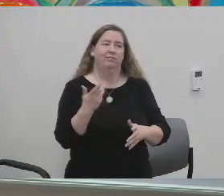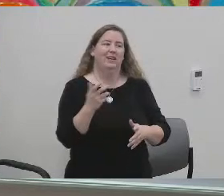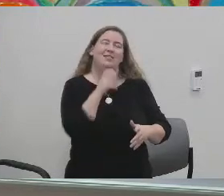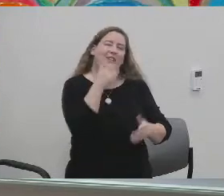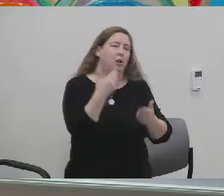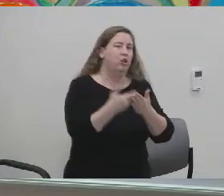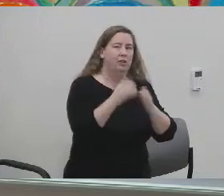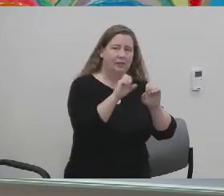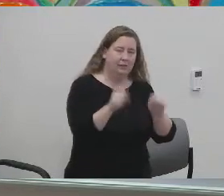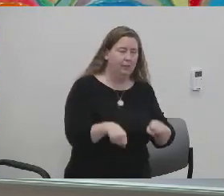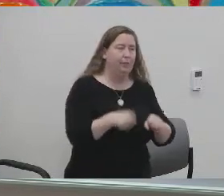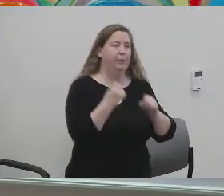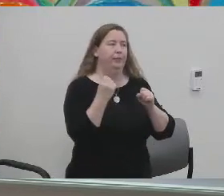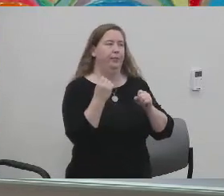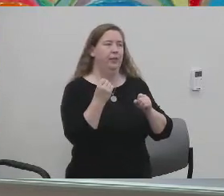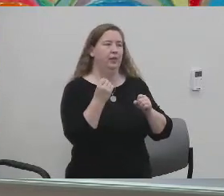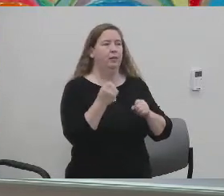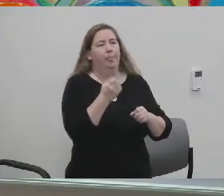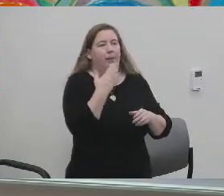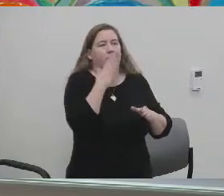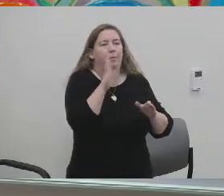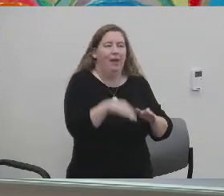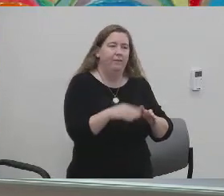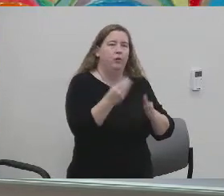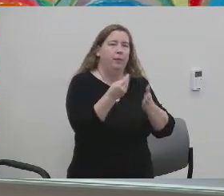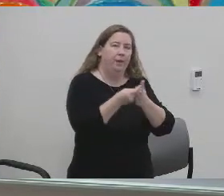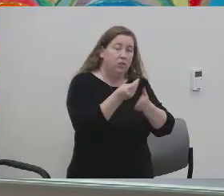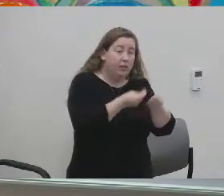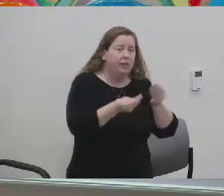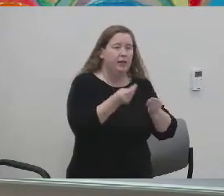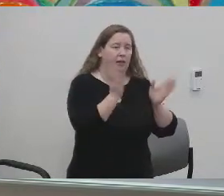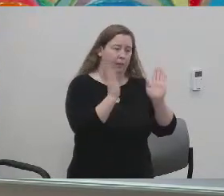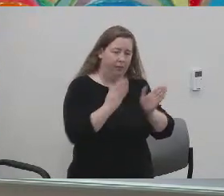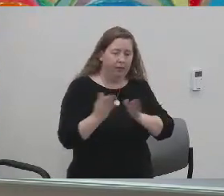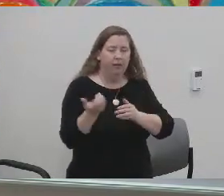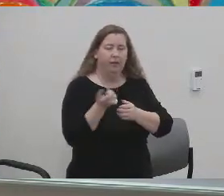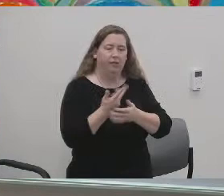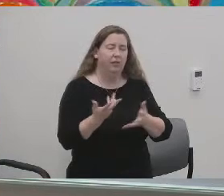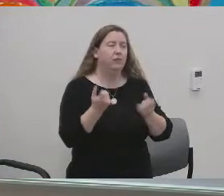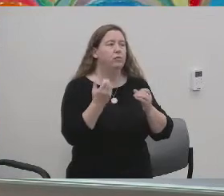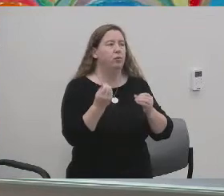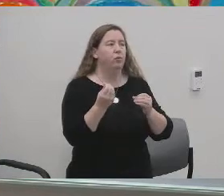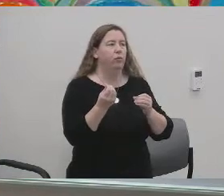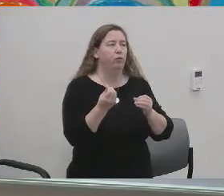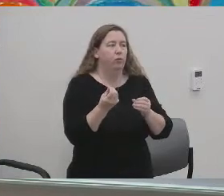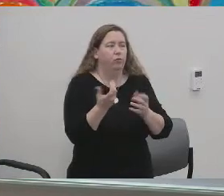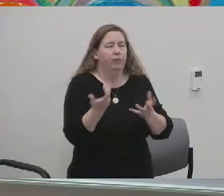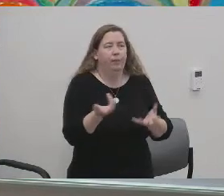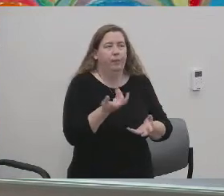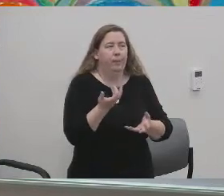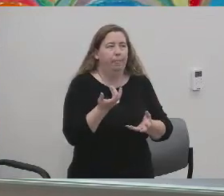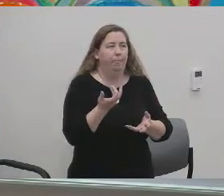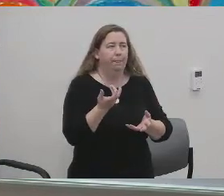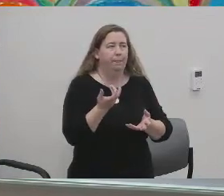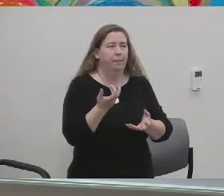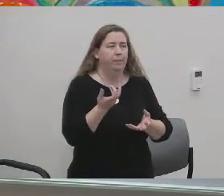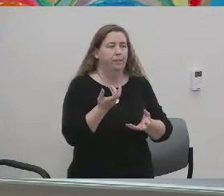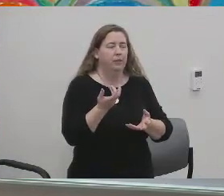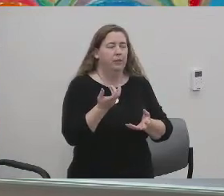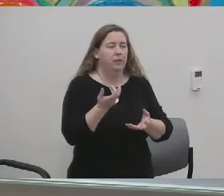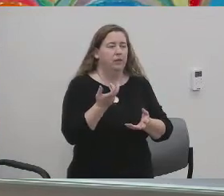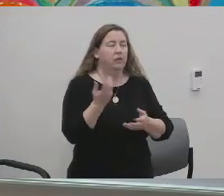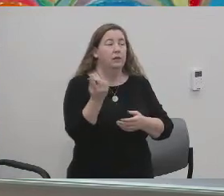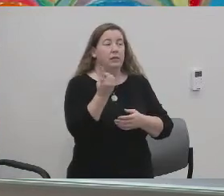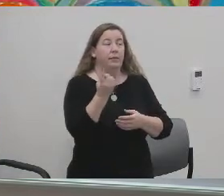for things. It's bad for planning, it's bad for budgeting. So it can appear like somebody